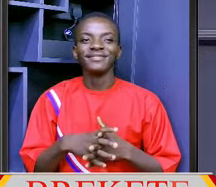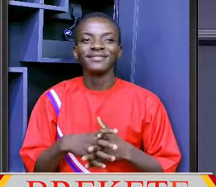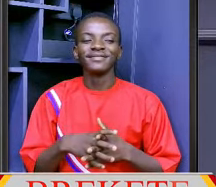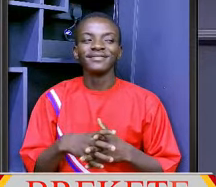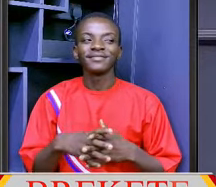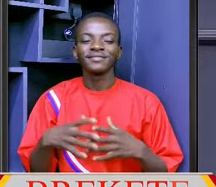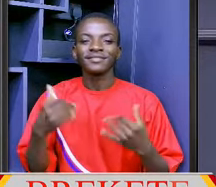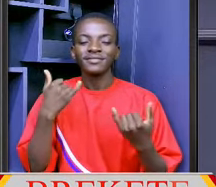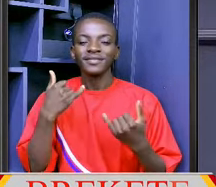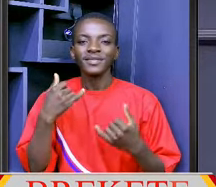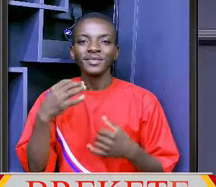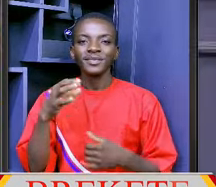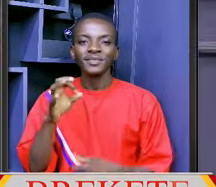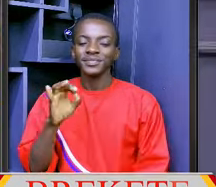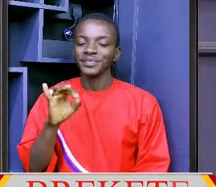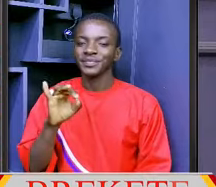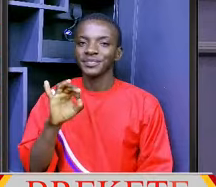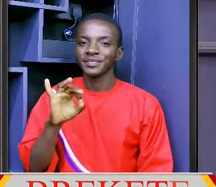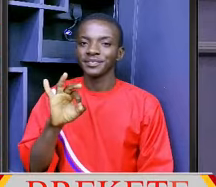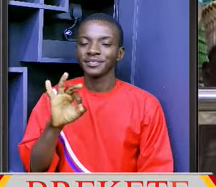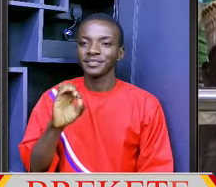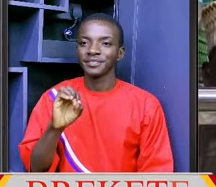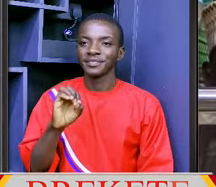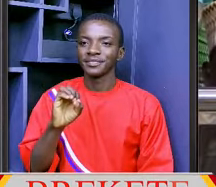Make I call Femi